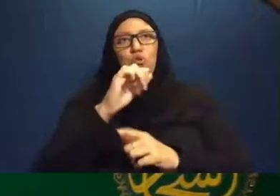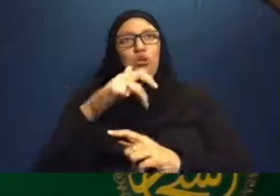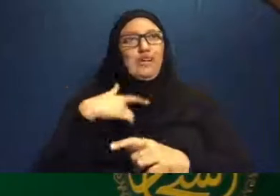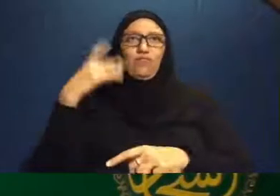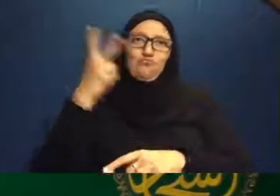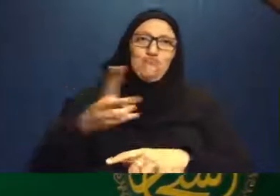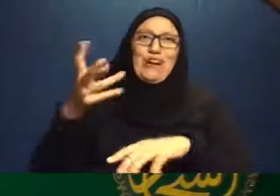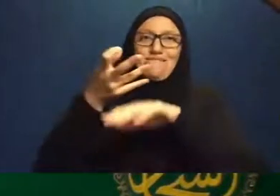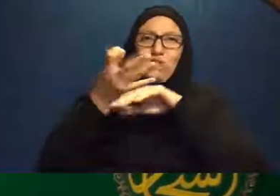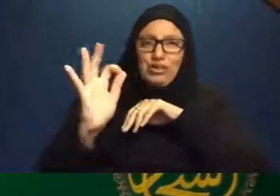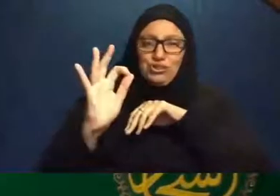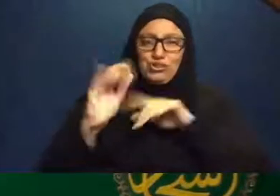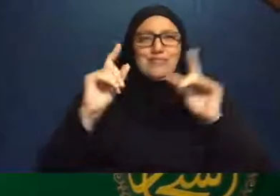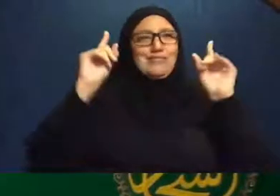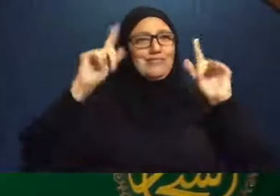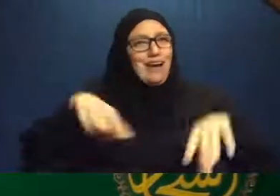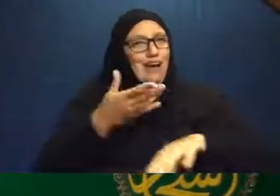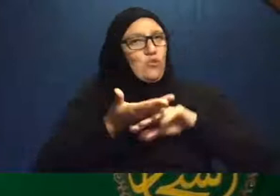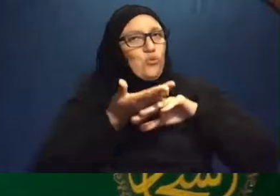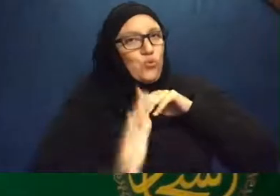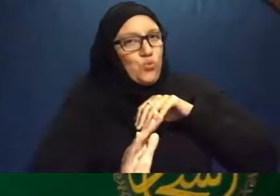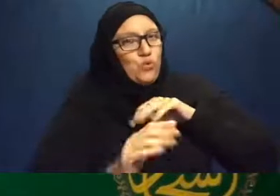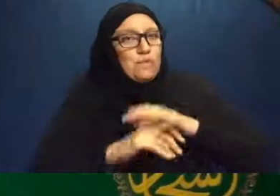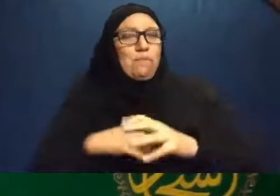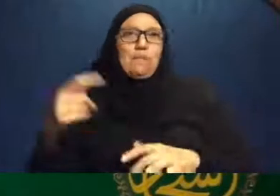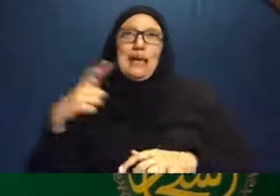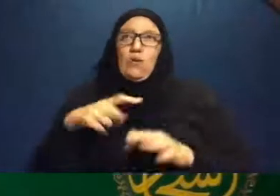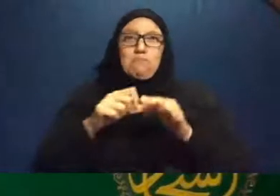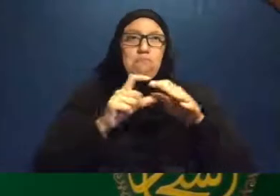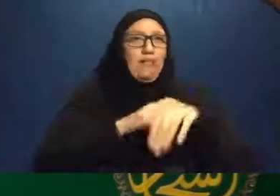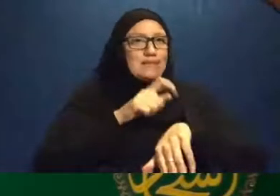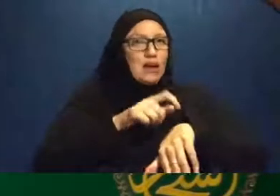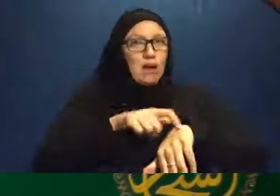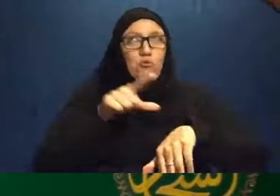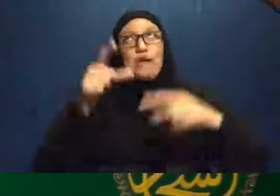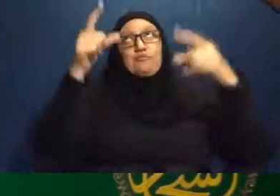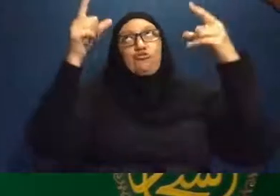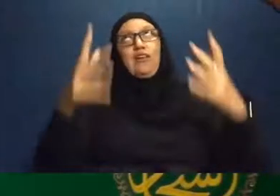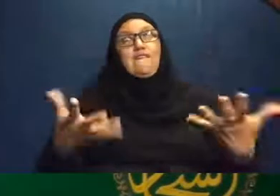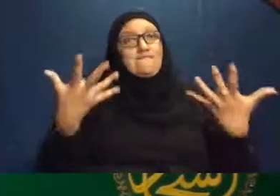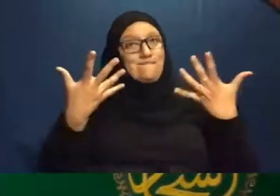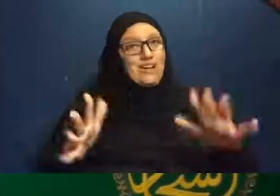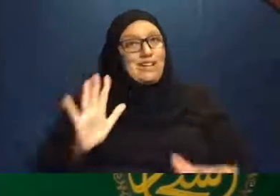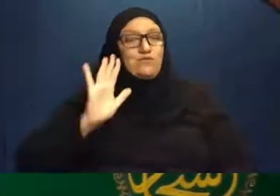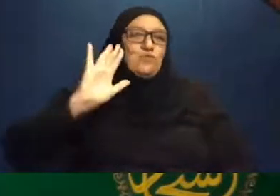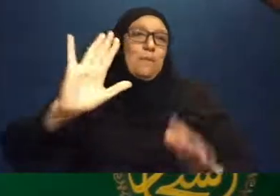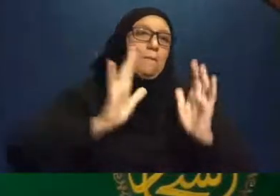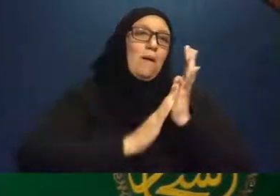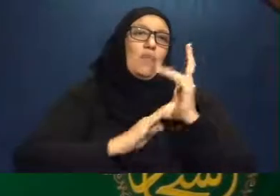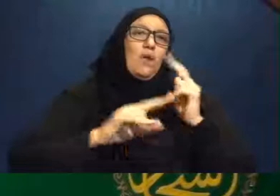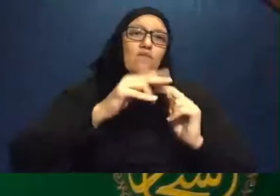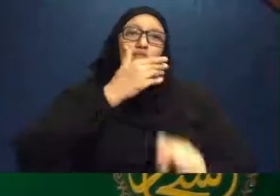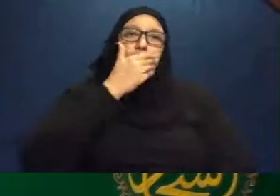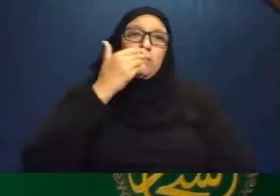life. Refresh, start afresh, start anew. Because by the time that you inshallah finish your months